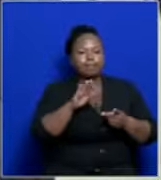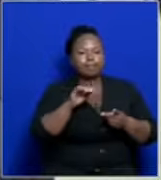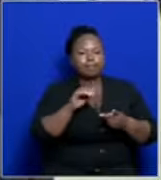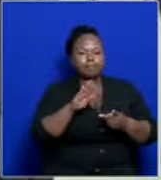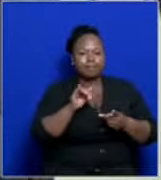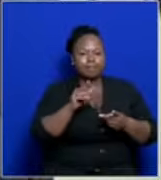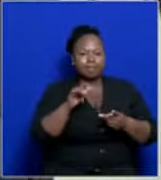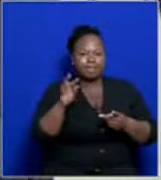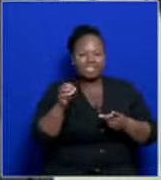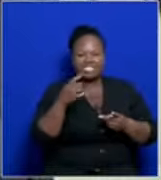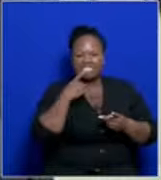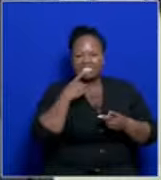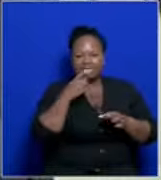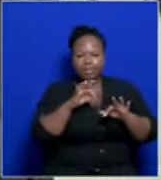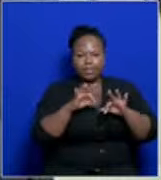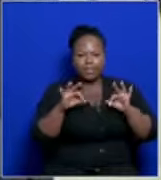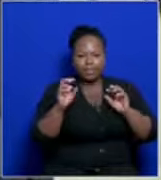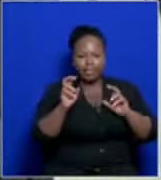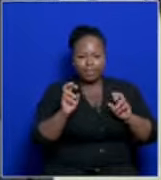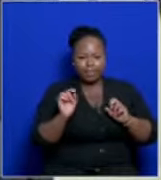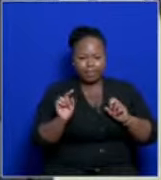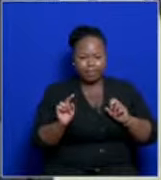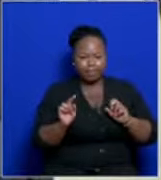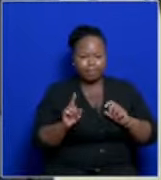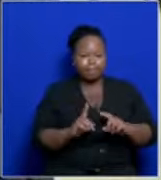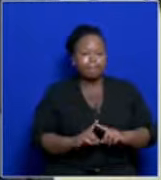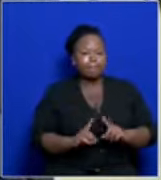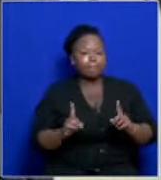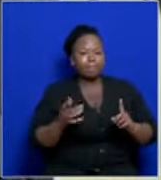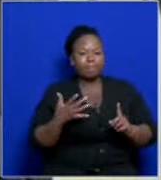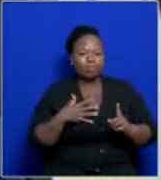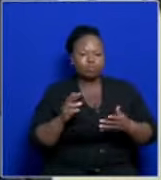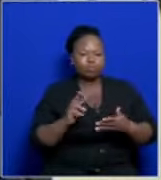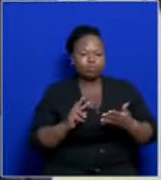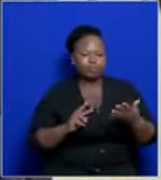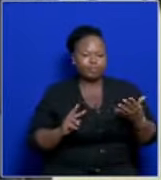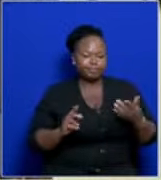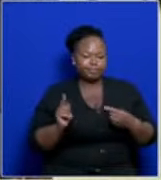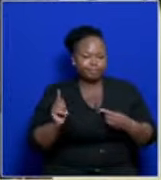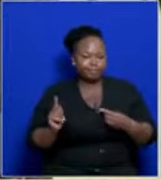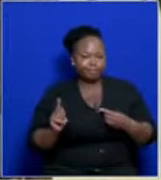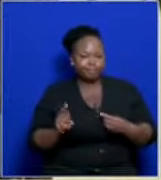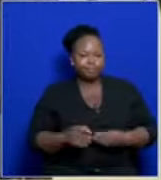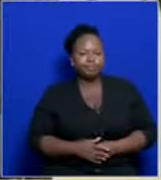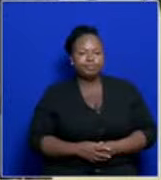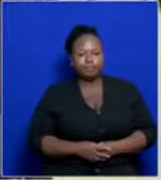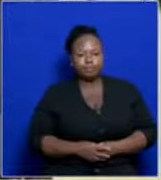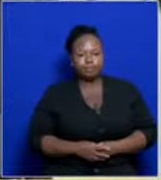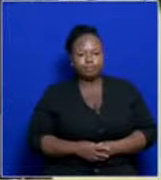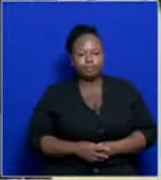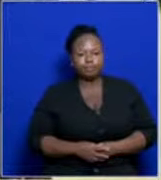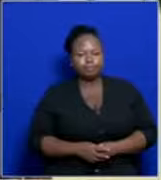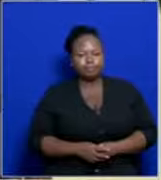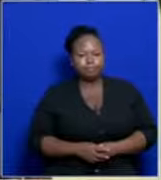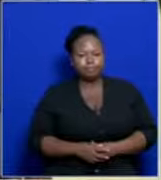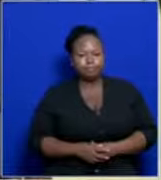Without necessarily reading these, because into the record, what you have here,